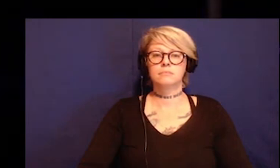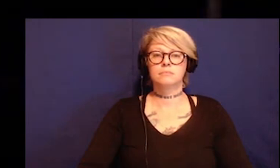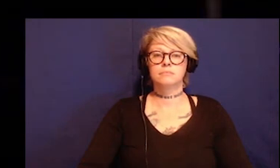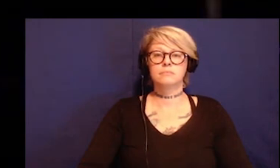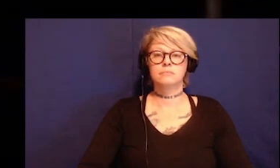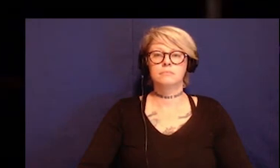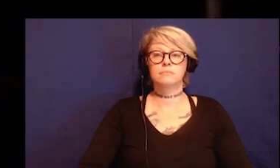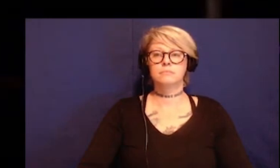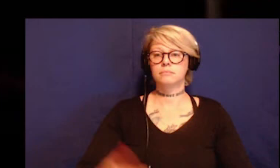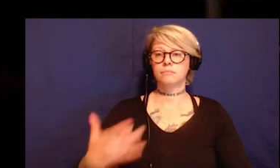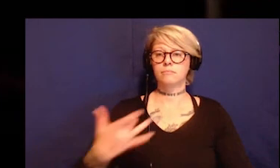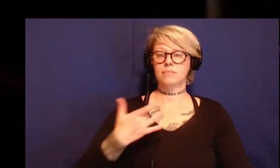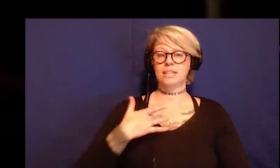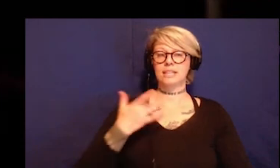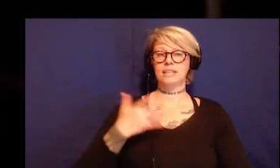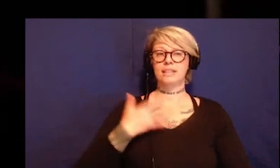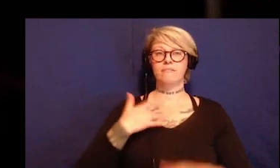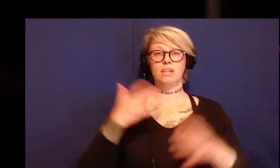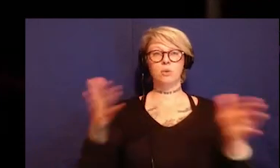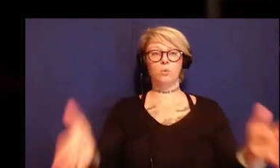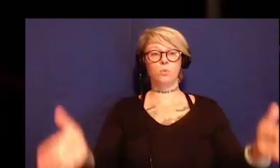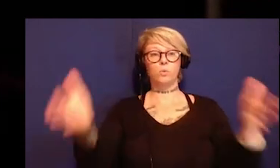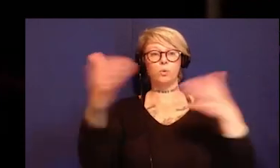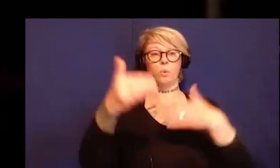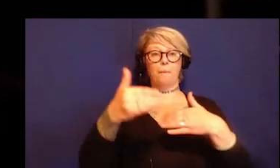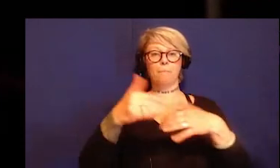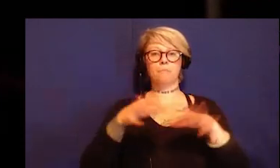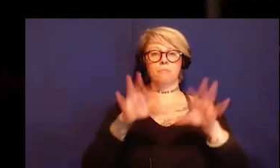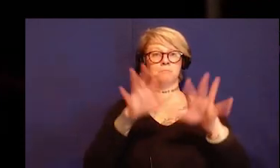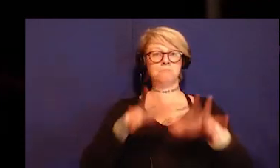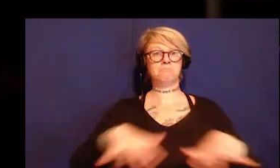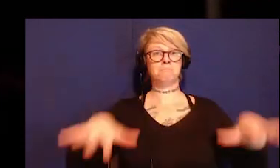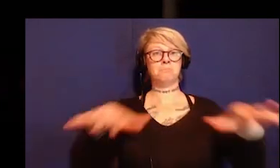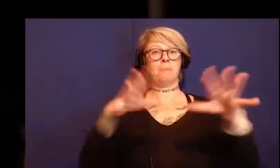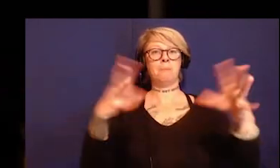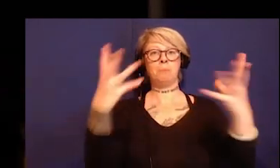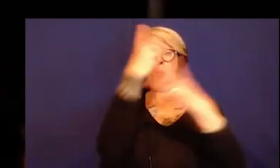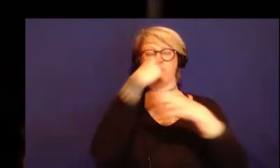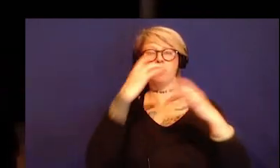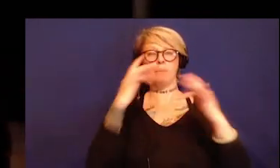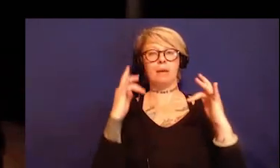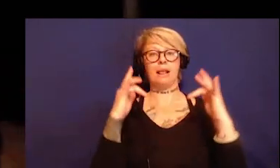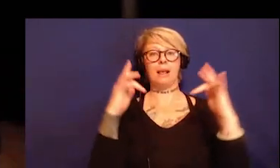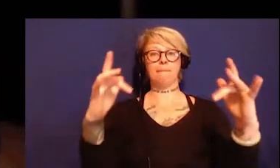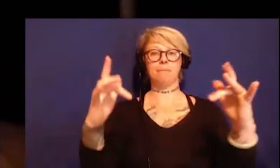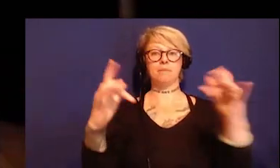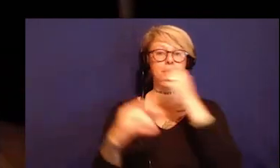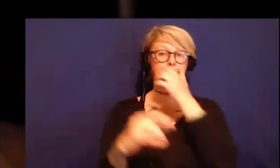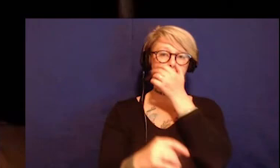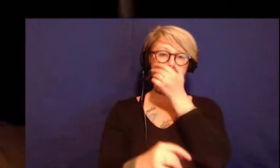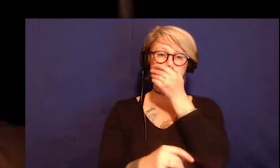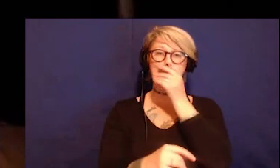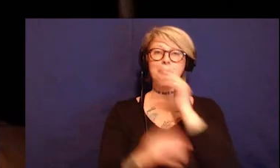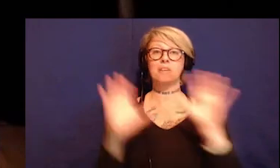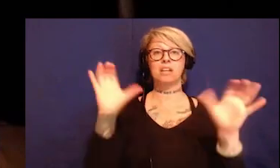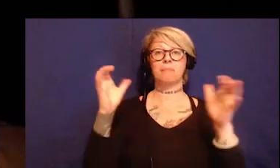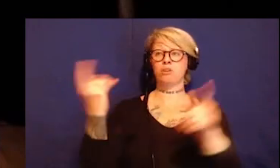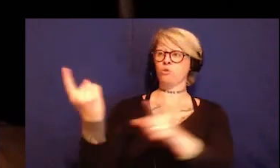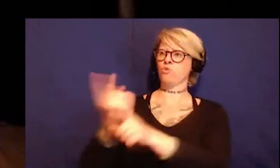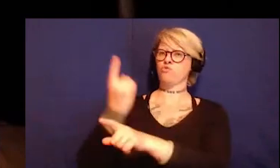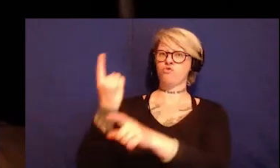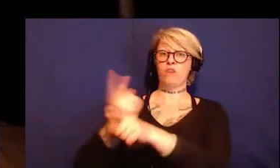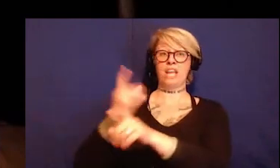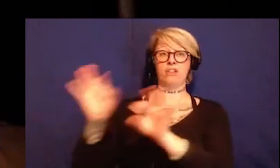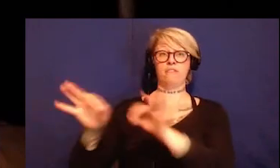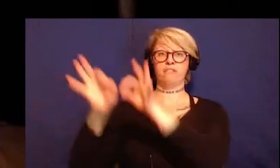Living room. In pristine condition, but empty. In stark contrast to the regular-sized furniture,